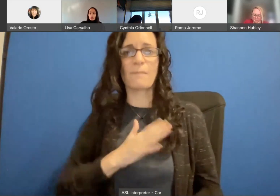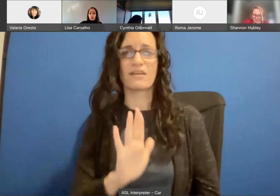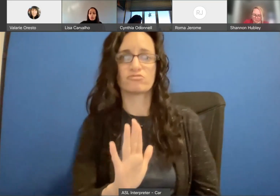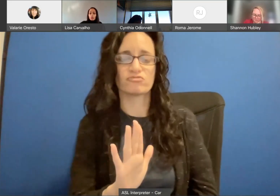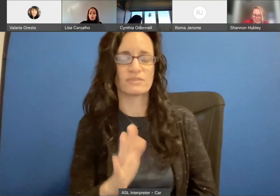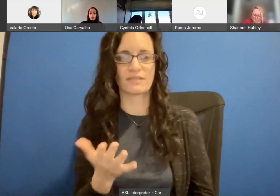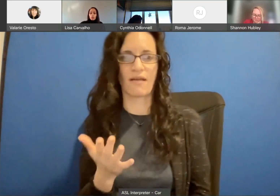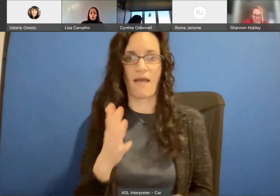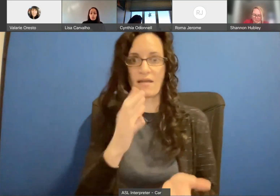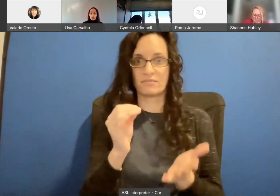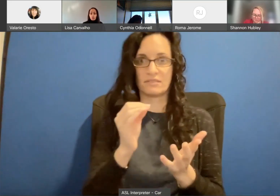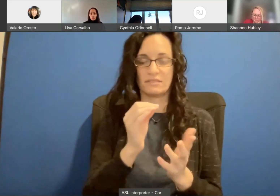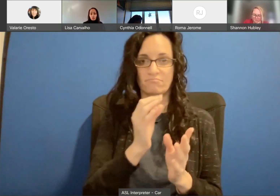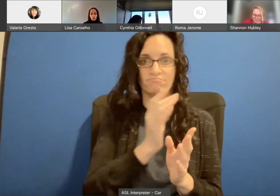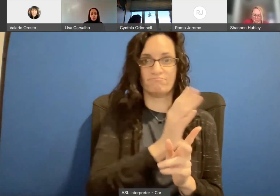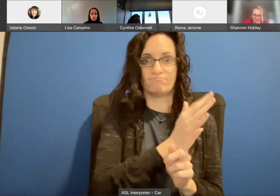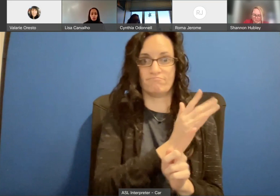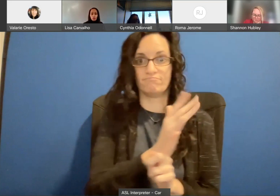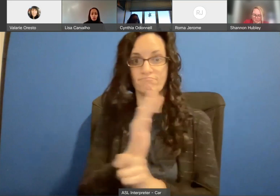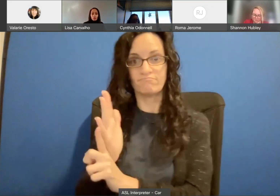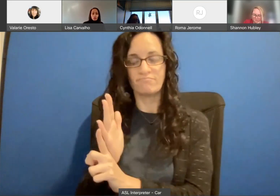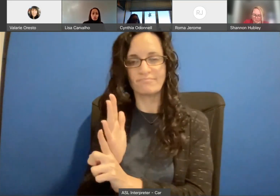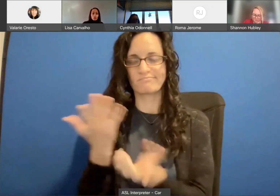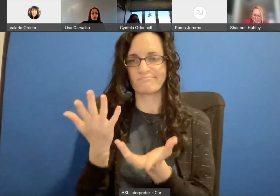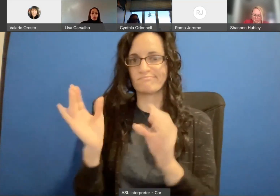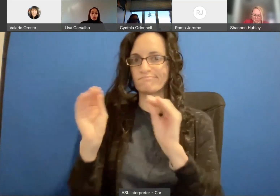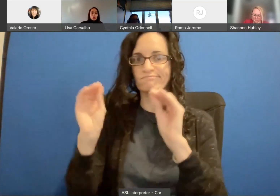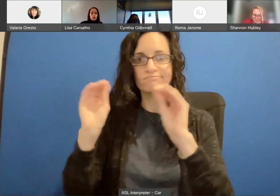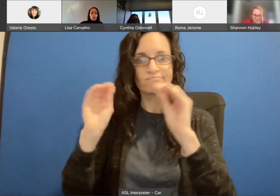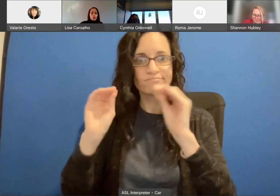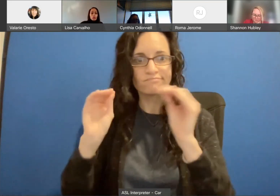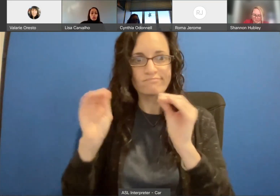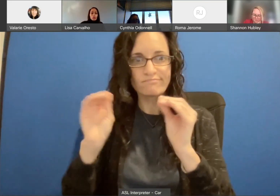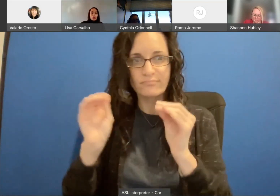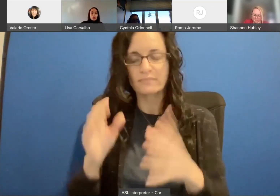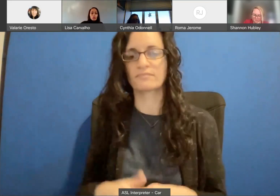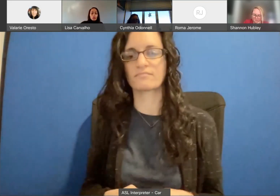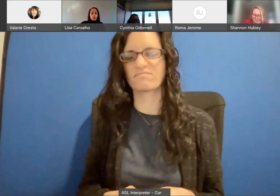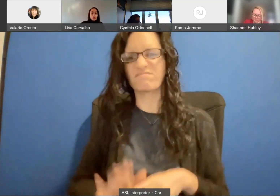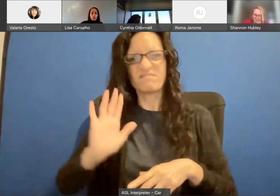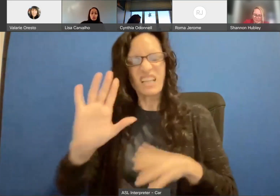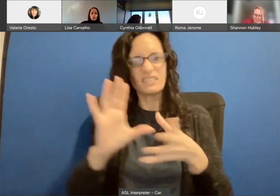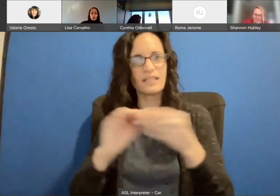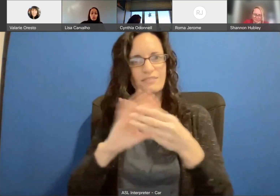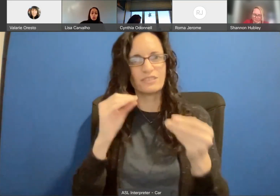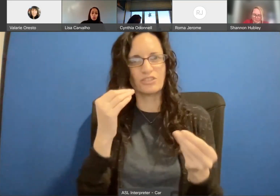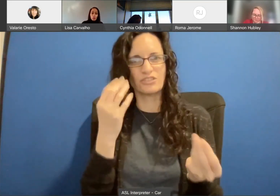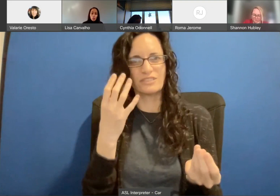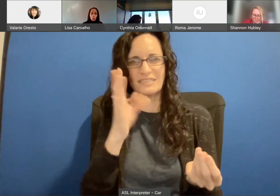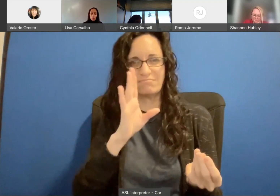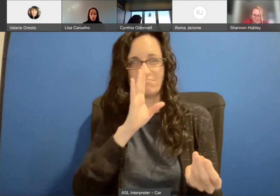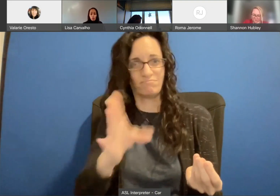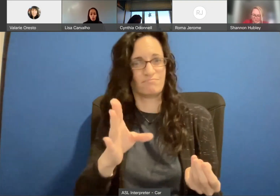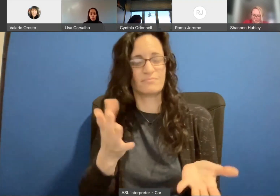right? But also, I just want to reinforce that point, Rebecca, you just made so well. He really lets us know that, and to me, this is one of the